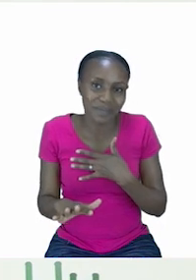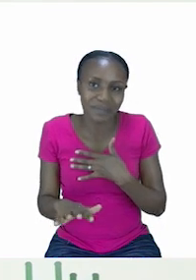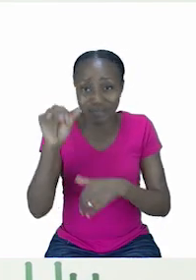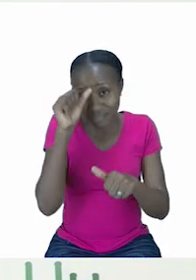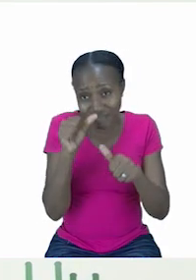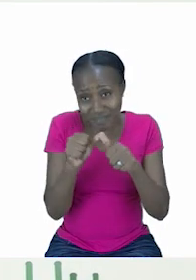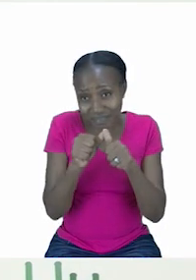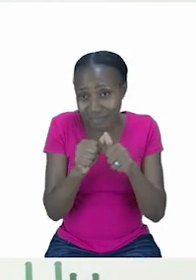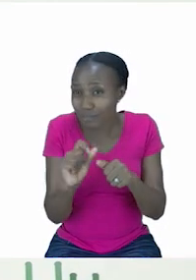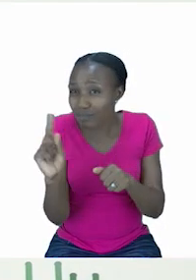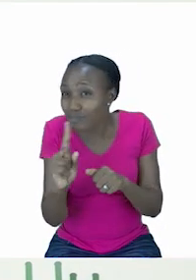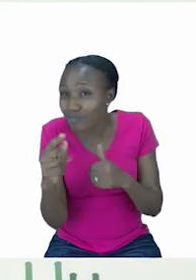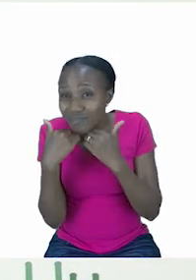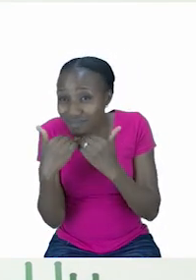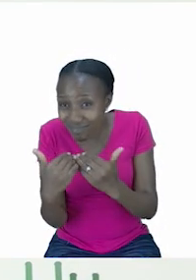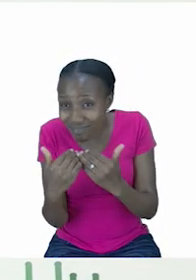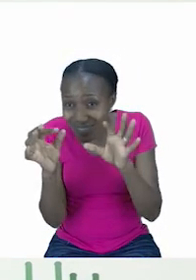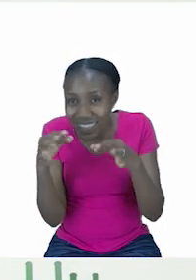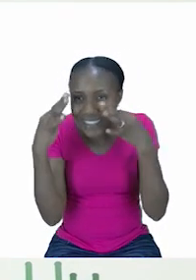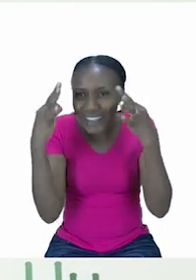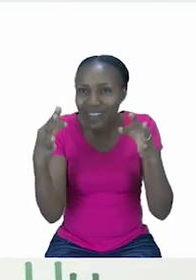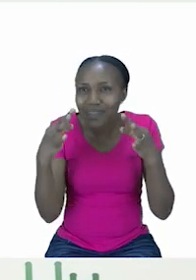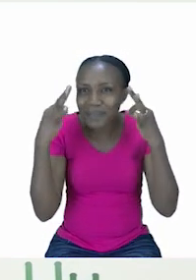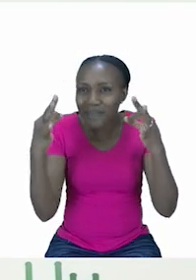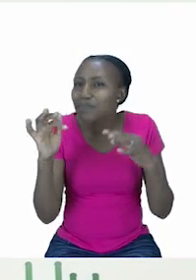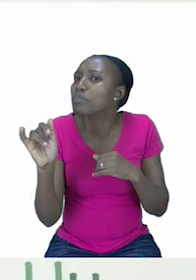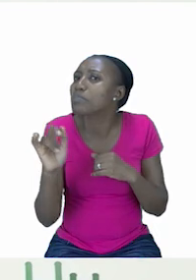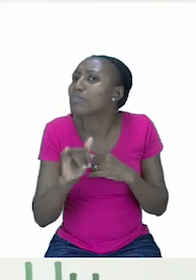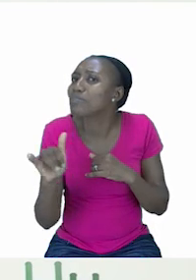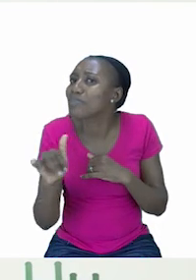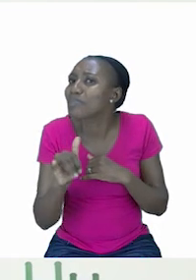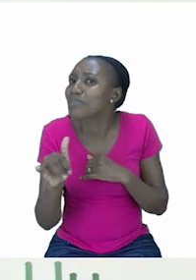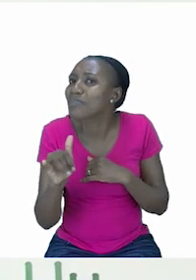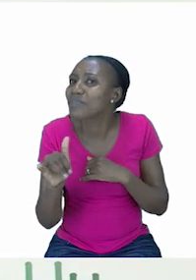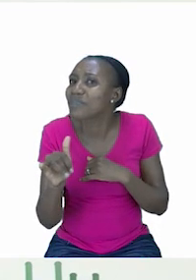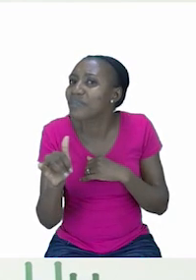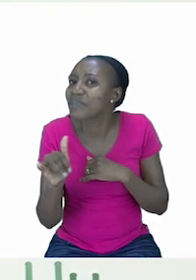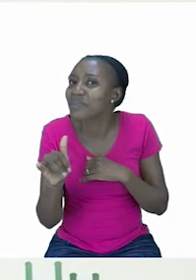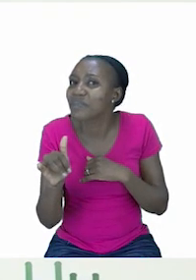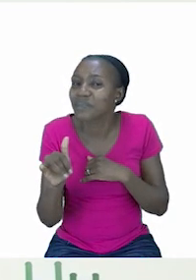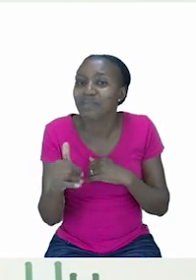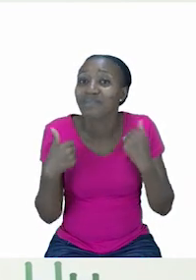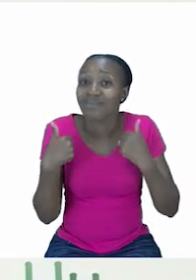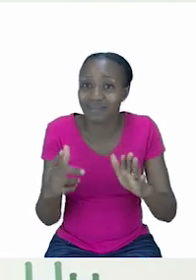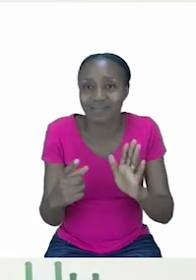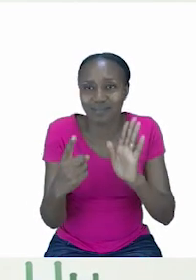Remember, boys and girls, we have our special song to help us sanitize before and after lessons. Let's go.